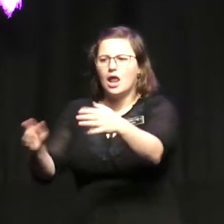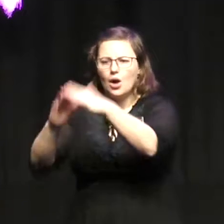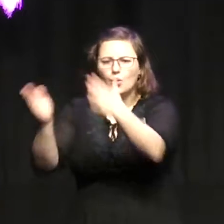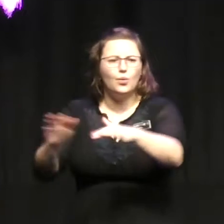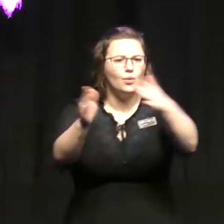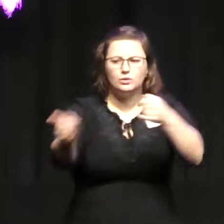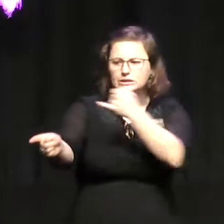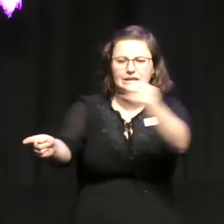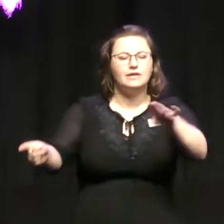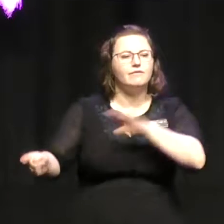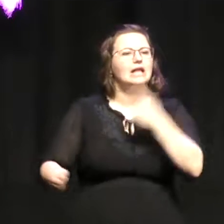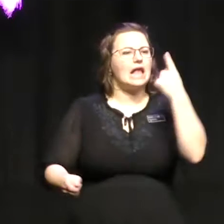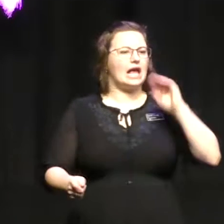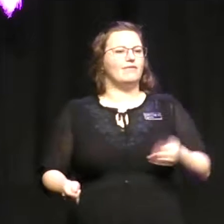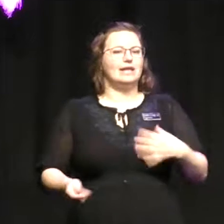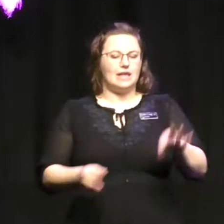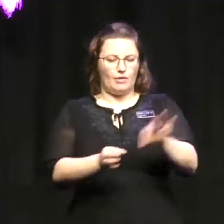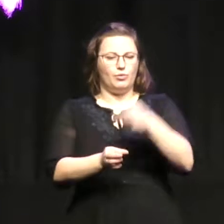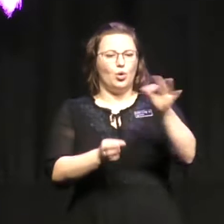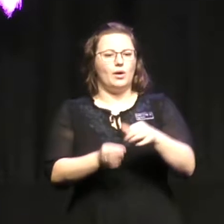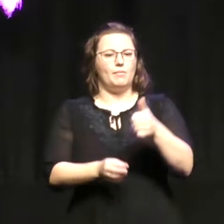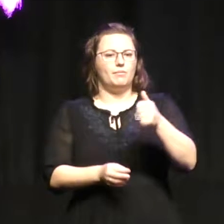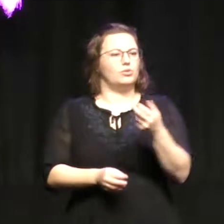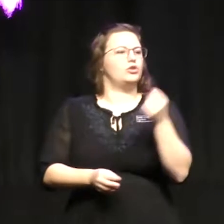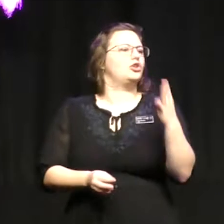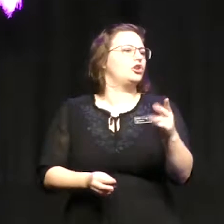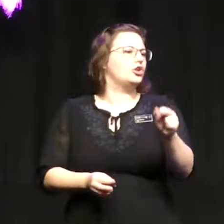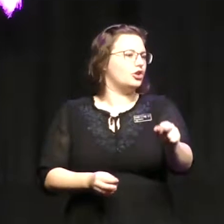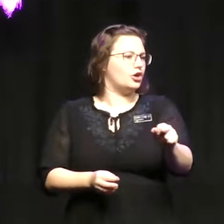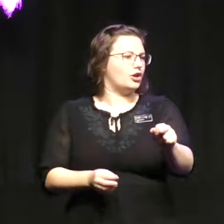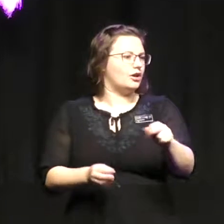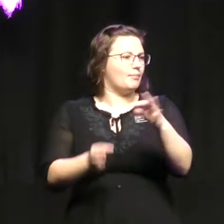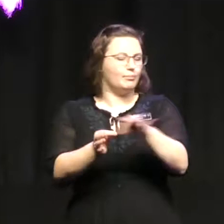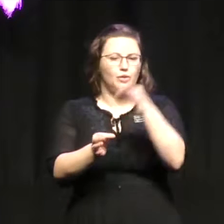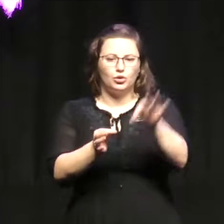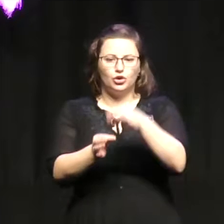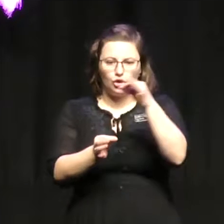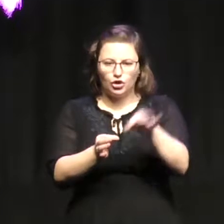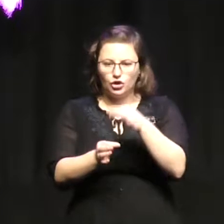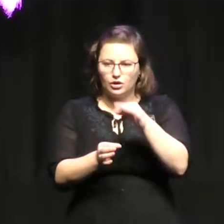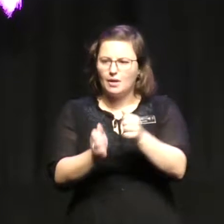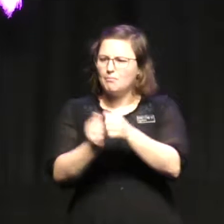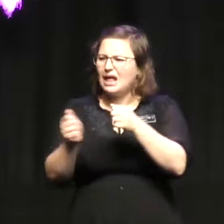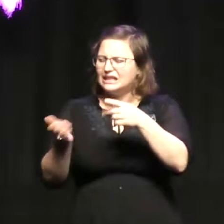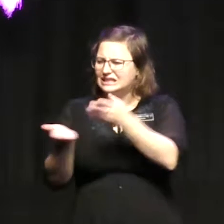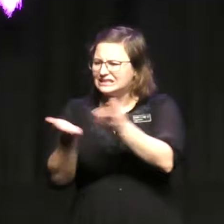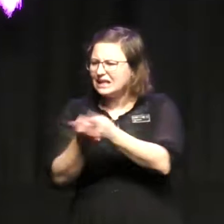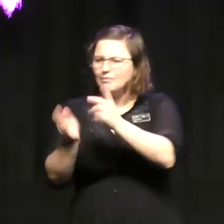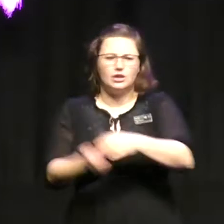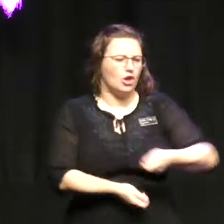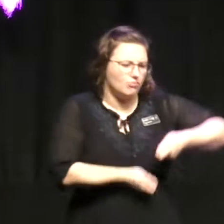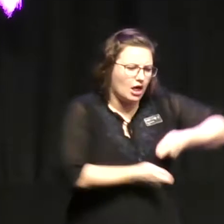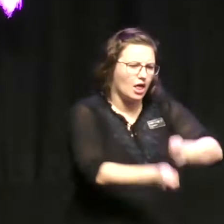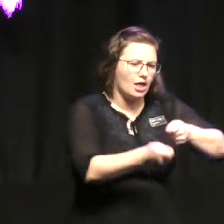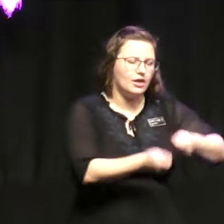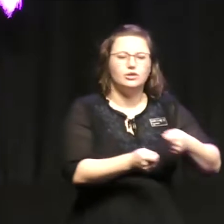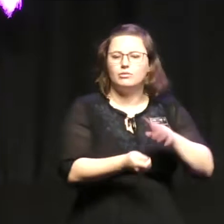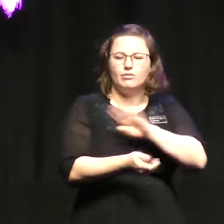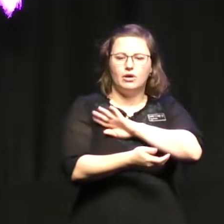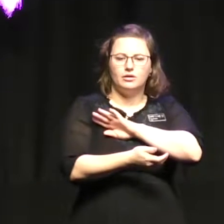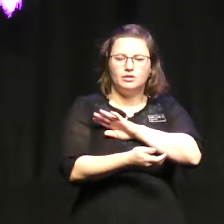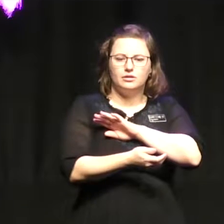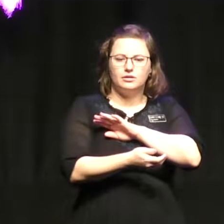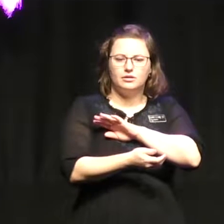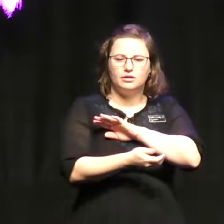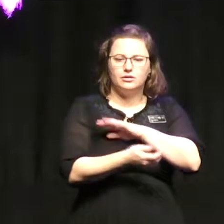who embroidered. Yet they were all digging earth on the relief sites. They earned only